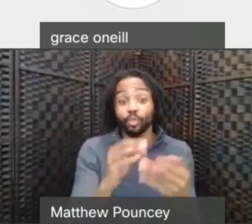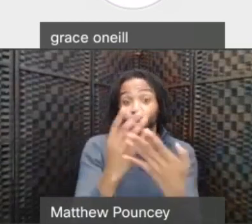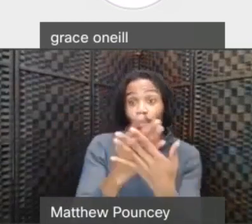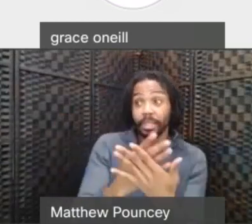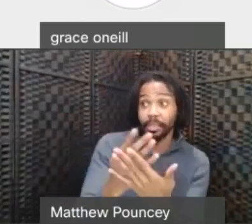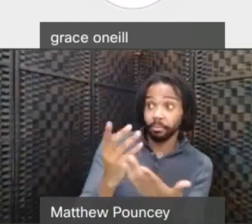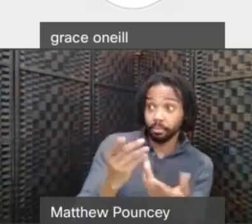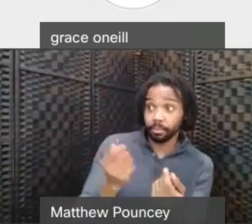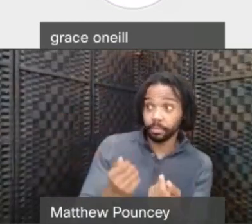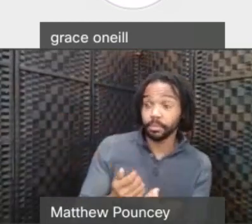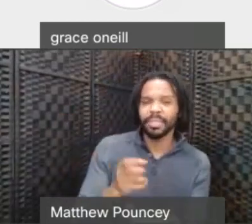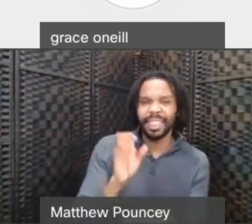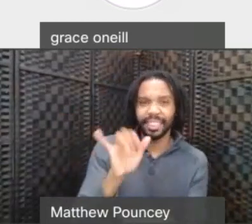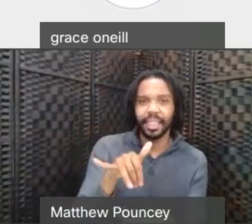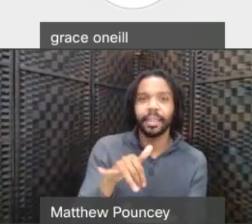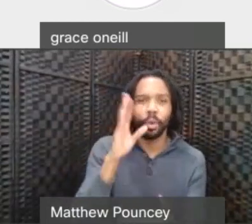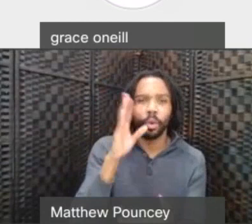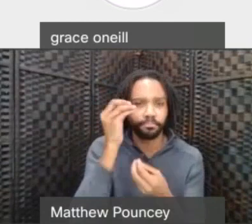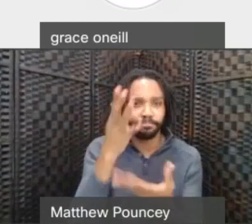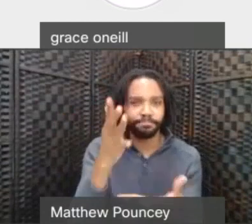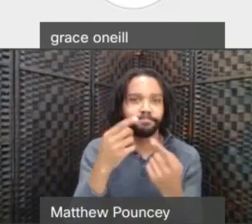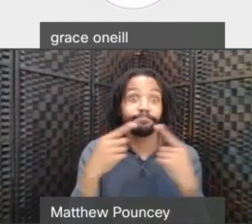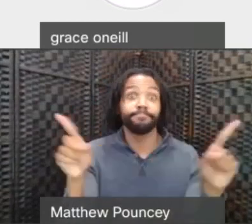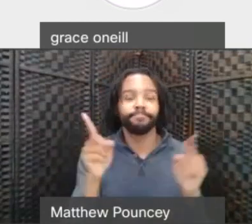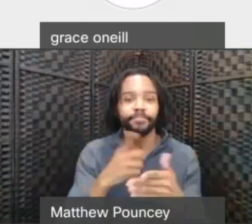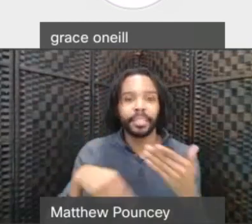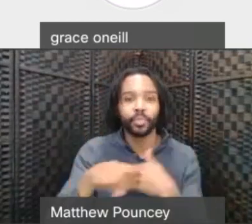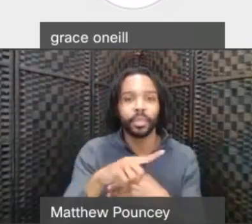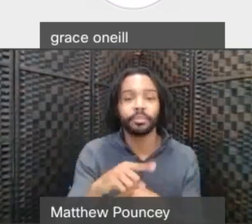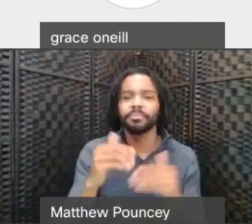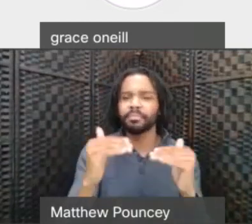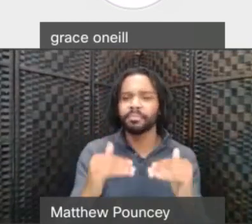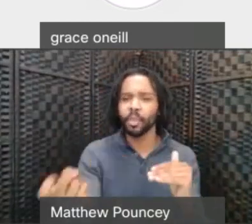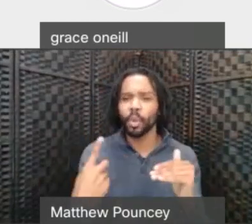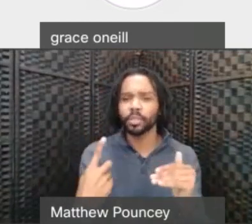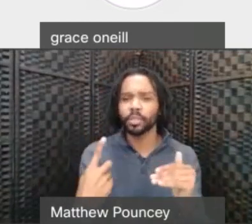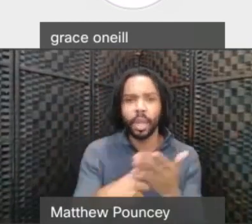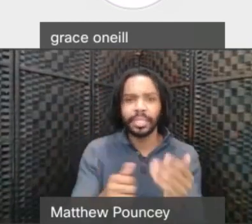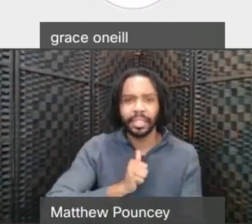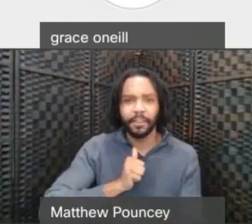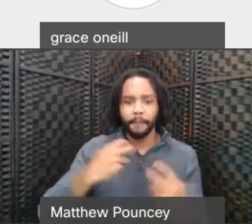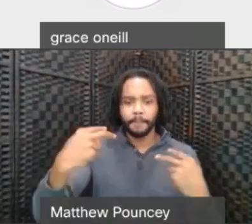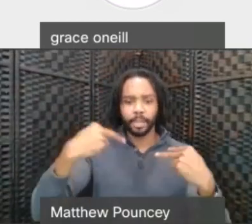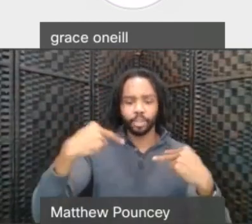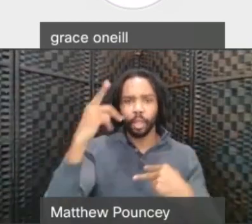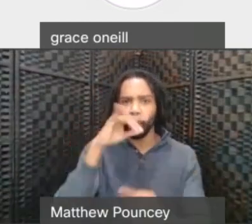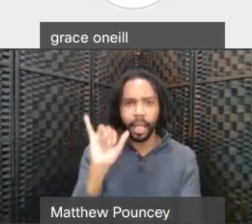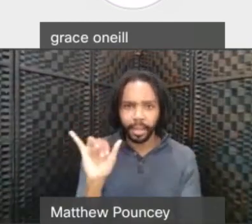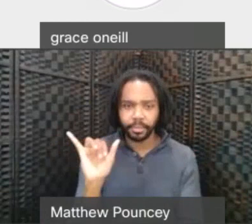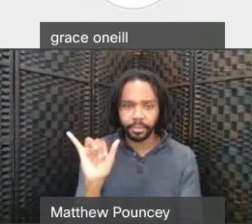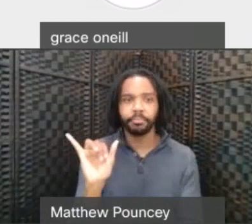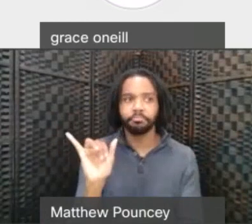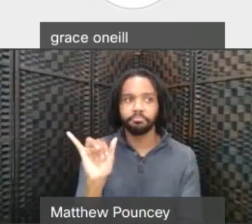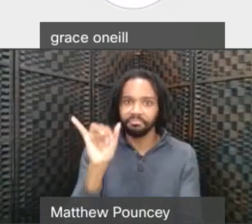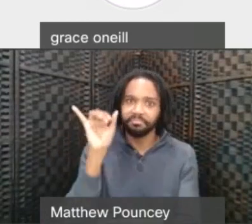should address the rest of that question. As far as what self-monitoring looks like, it's just that. How that's operationalized is going to